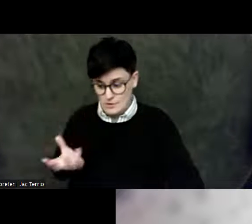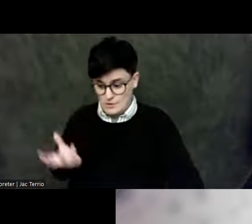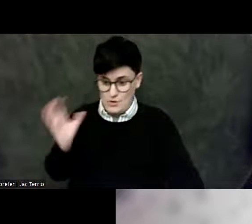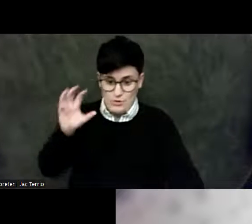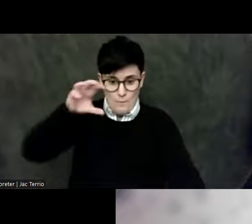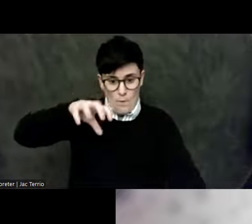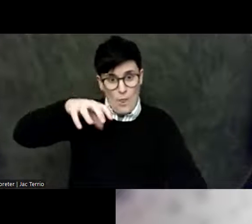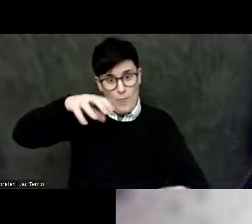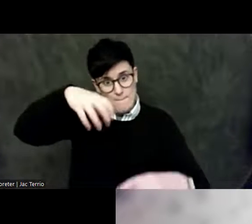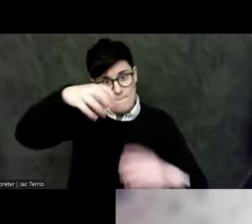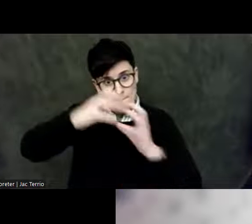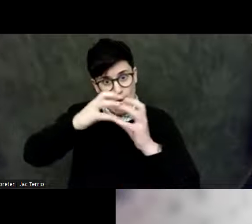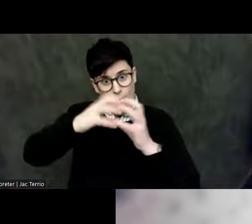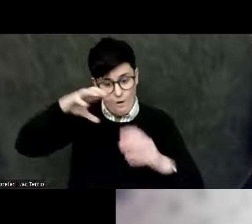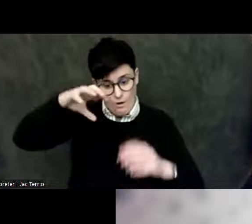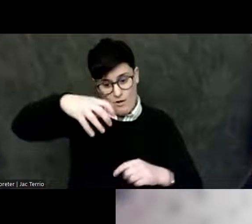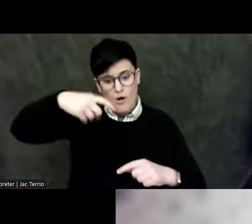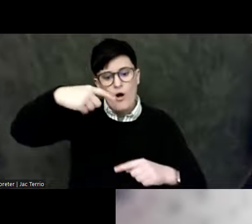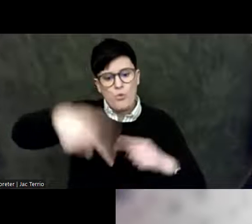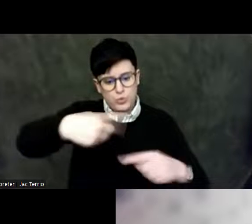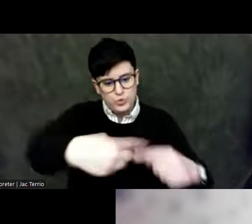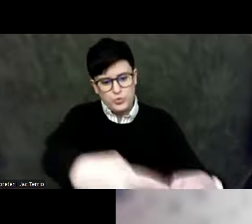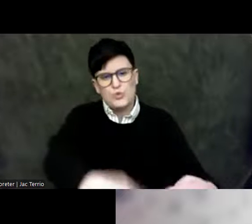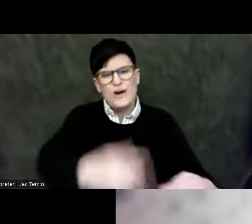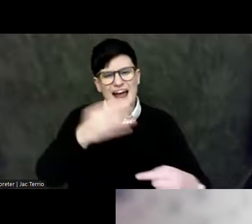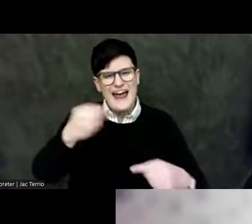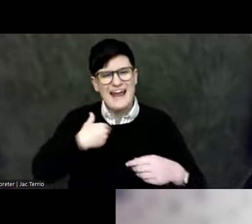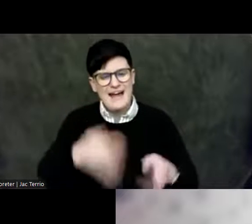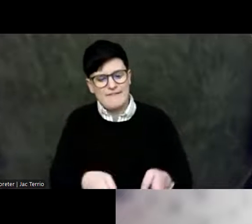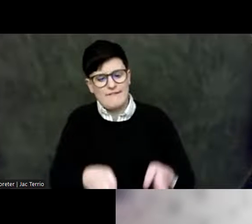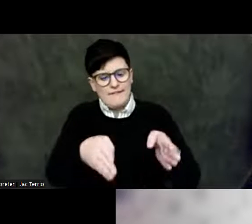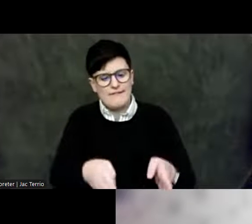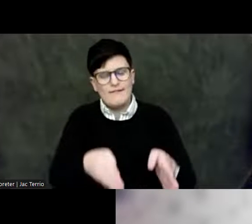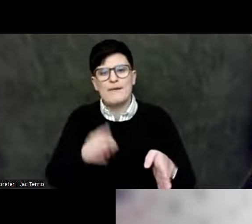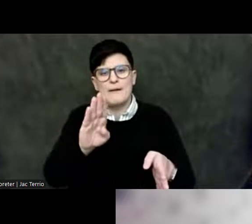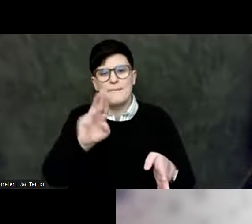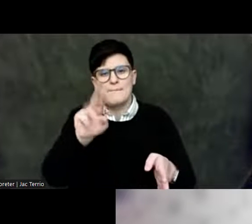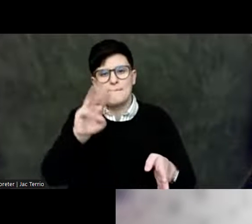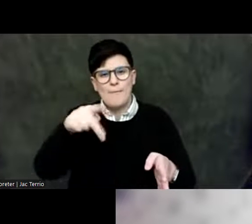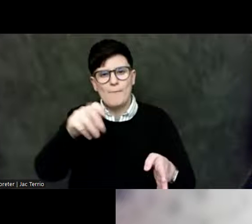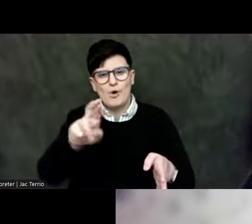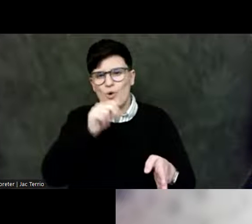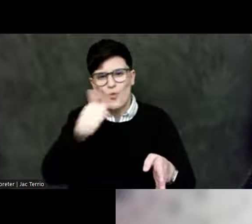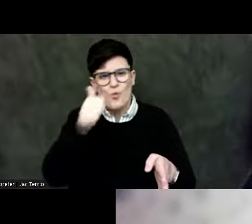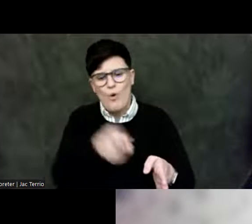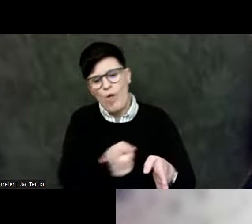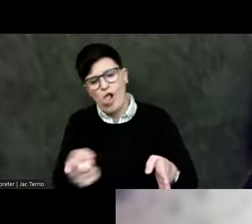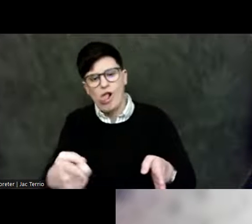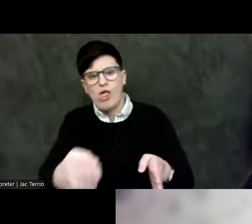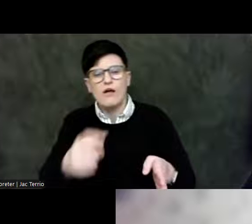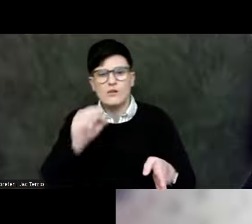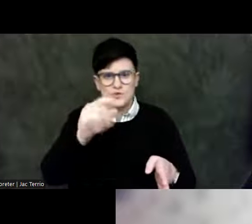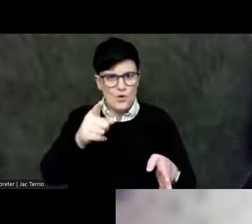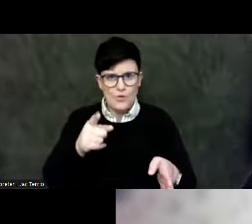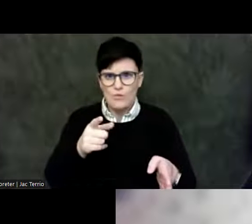in the alleyways, so so it won't go in the gutter. Um, and those are easy, and they're most of the